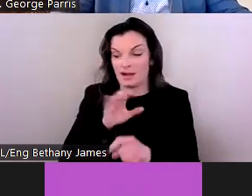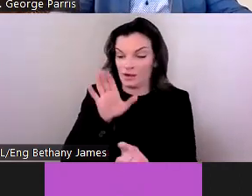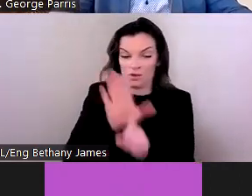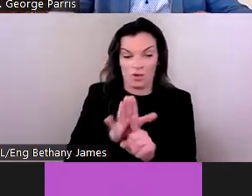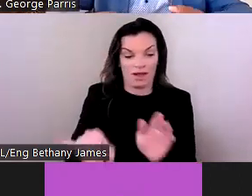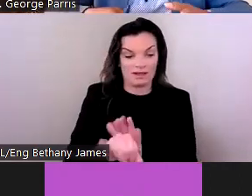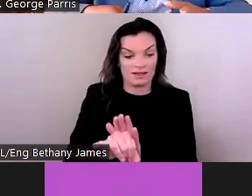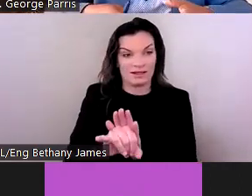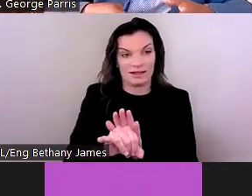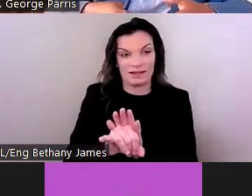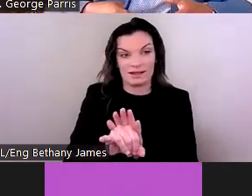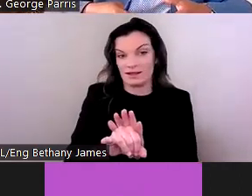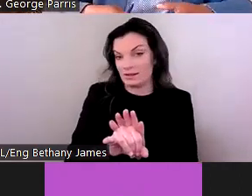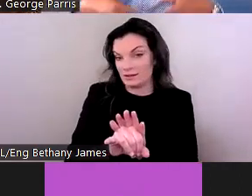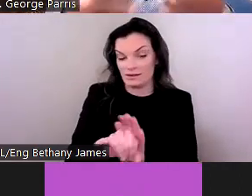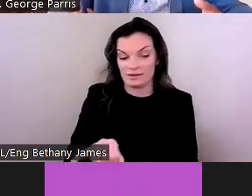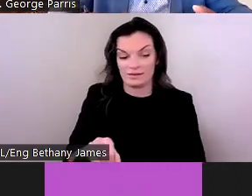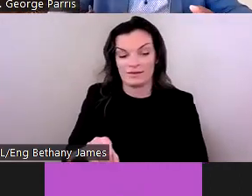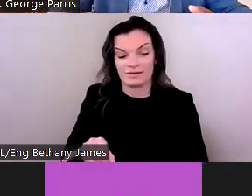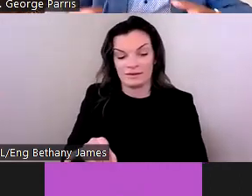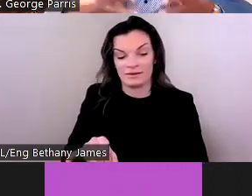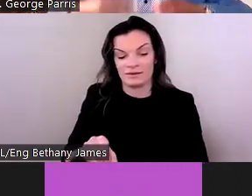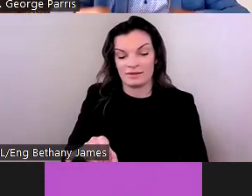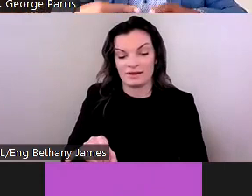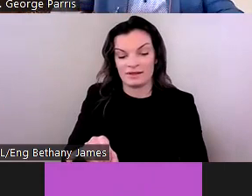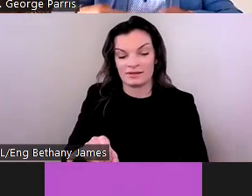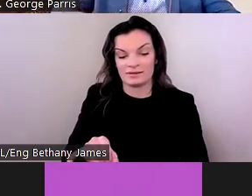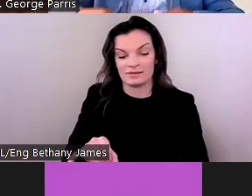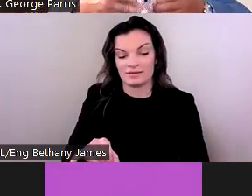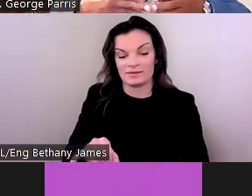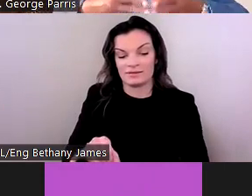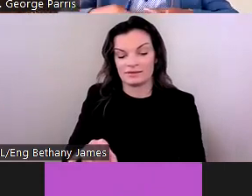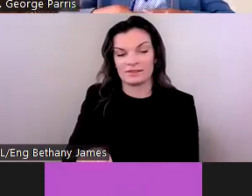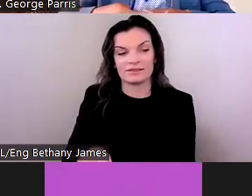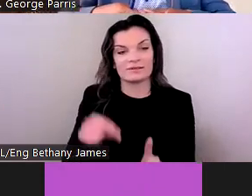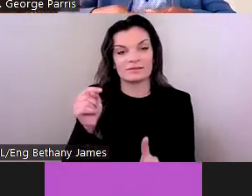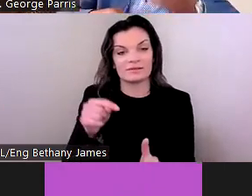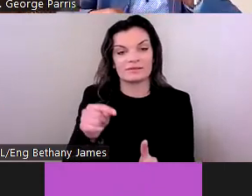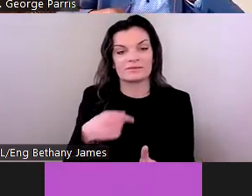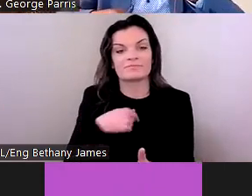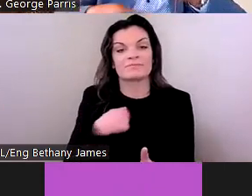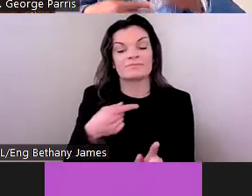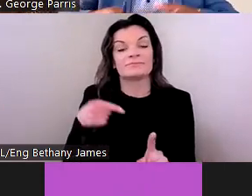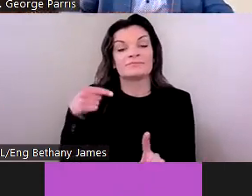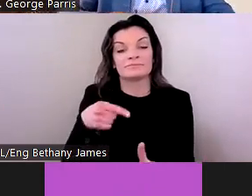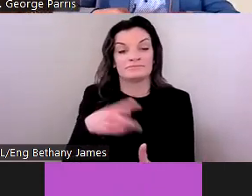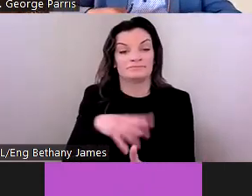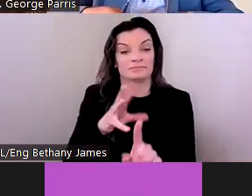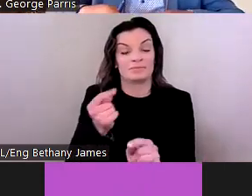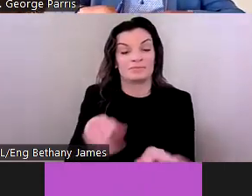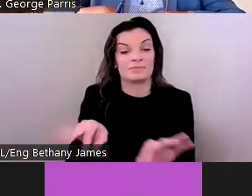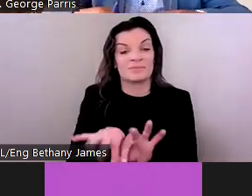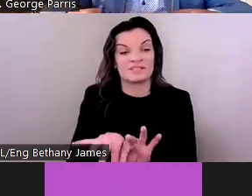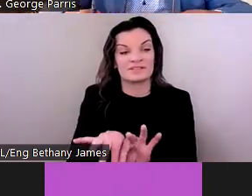concerns, values, and listen to them. I think one of the biggest thing I find when I do a lot of